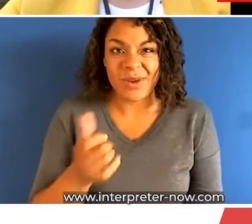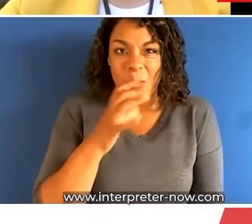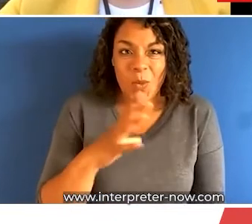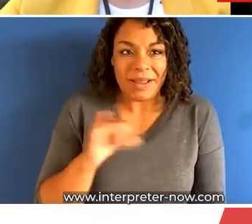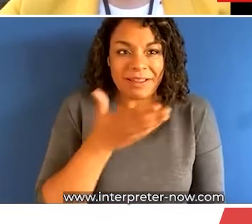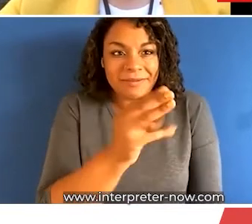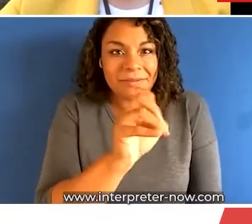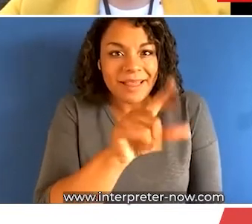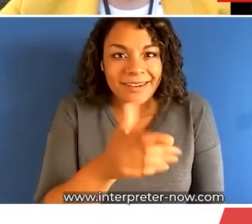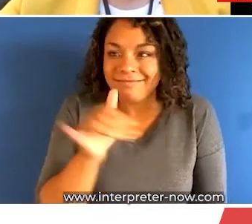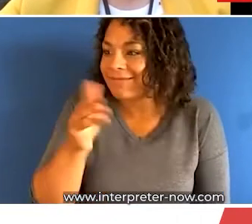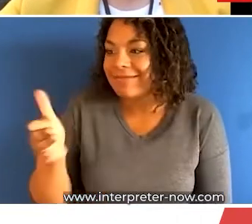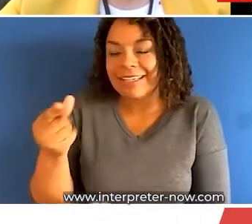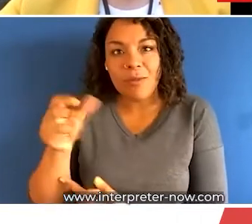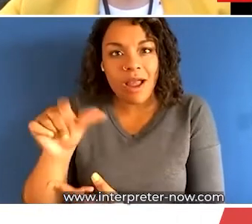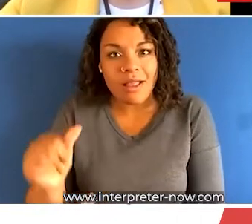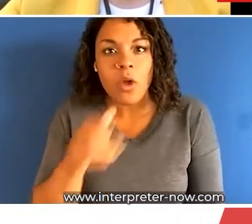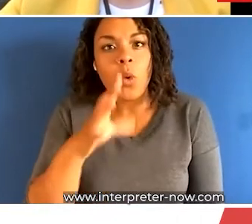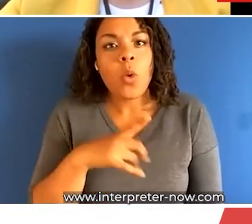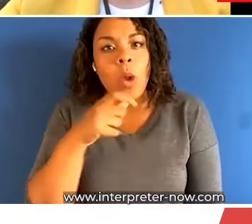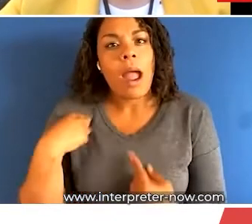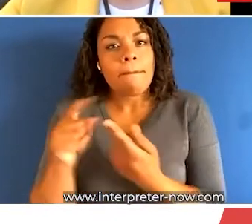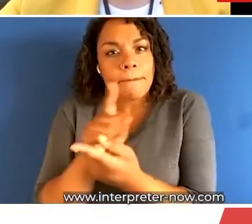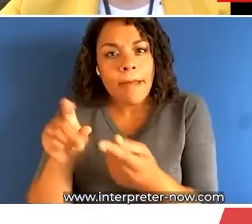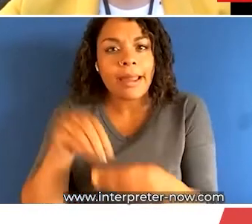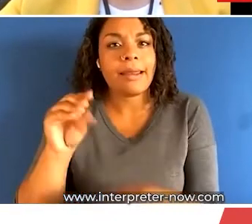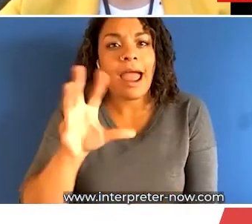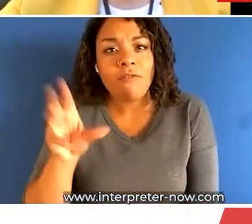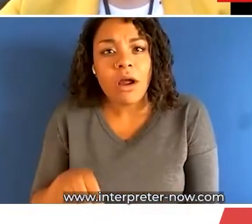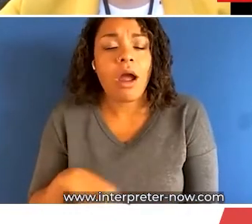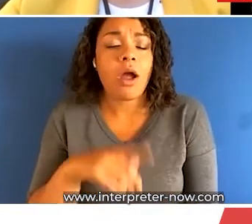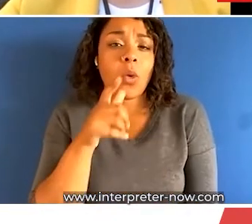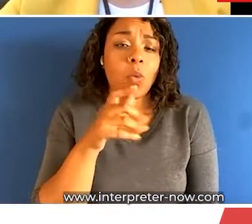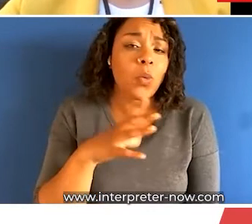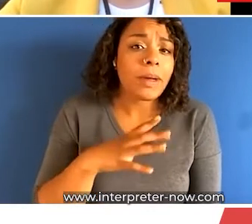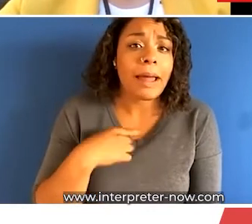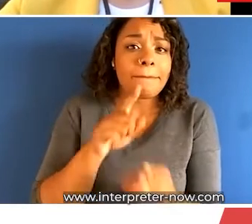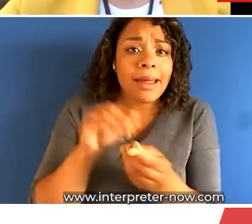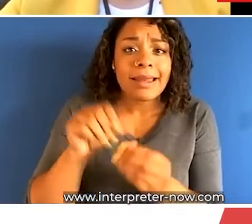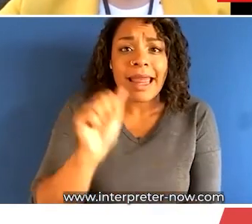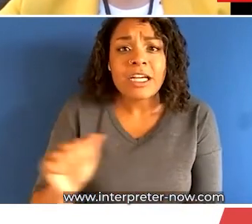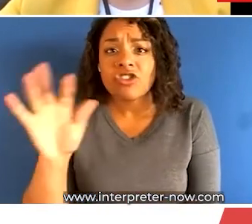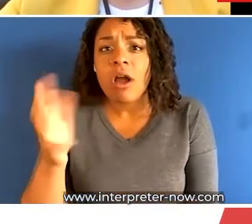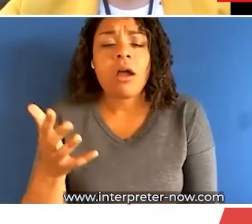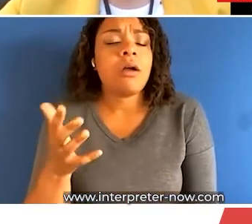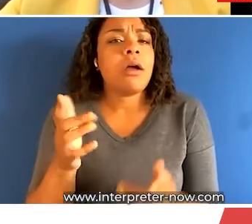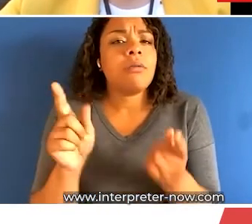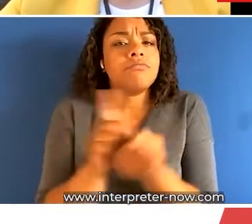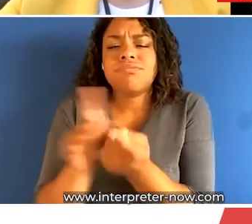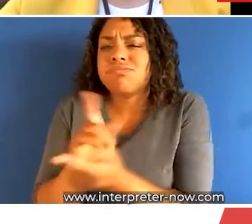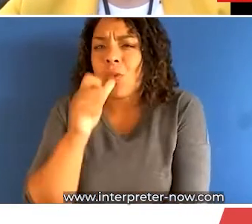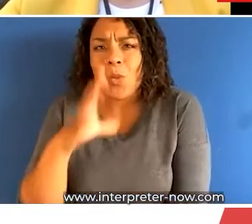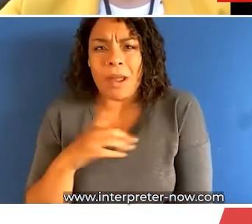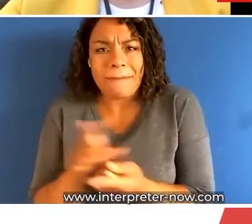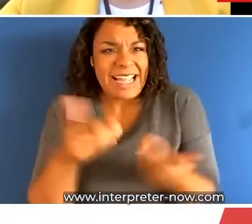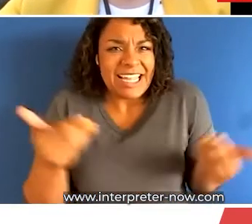like Gabriela, like the women that I have met in Africa, the women that I have met in Asia, the women that I meet